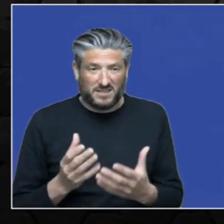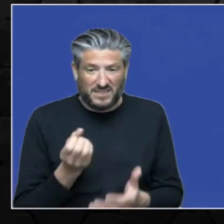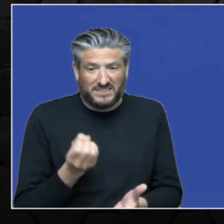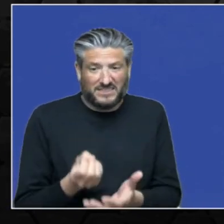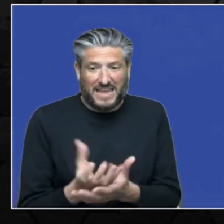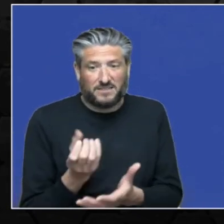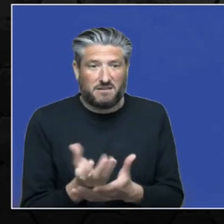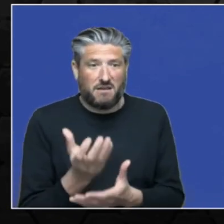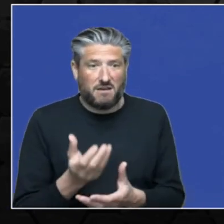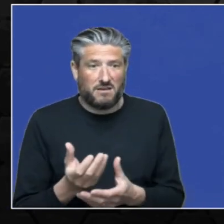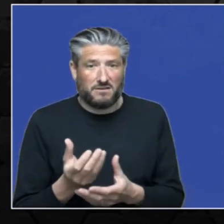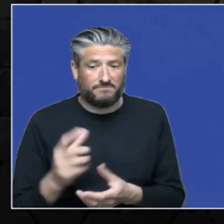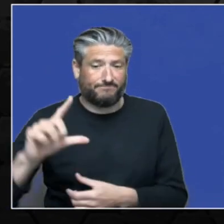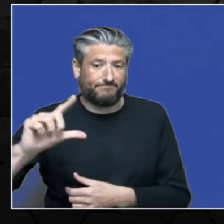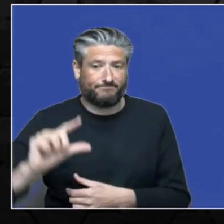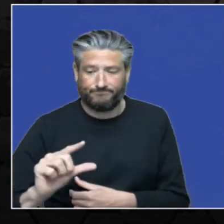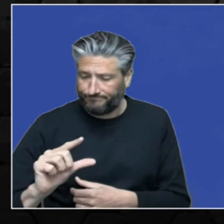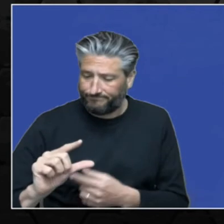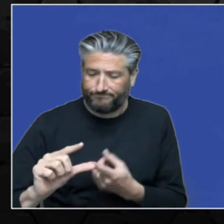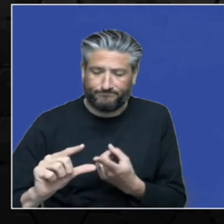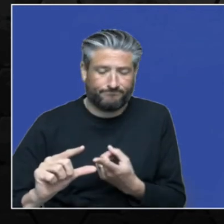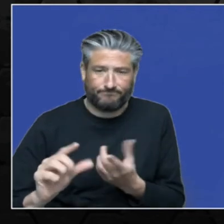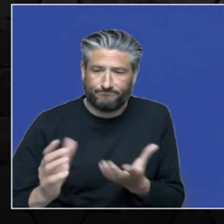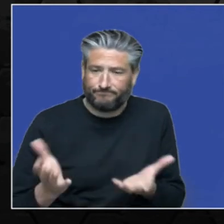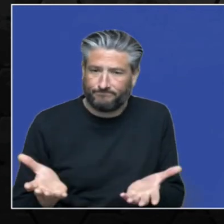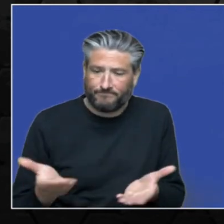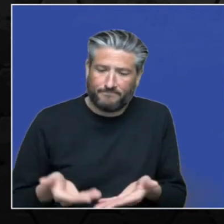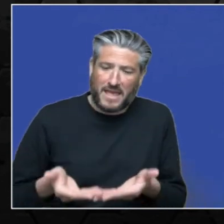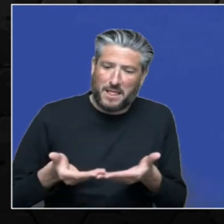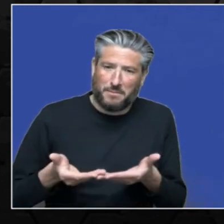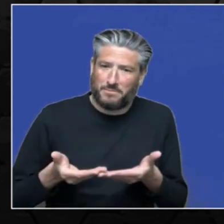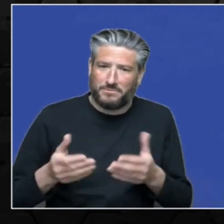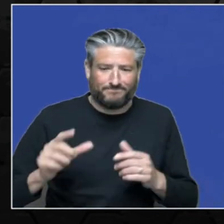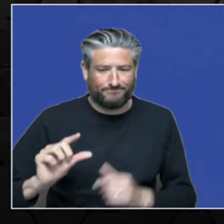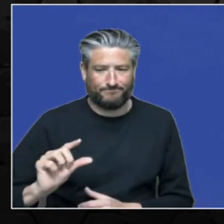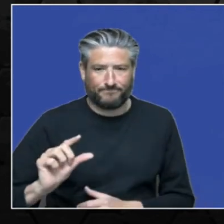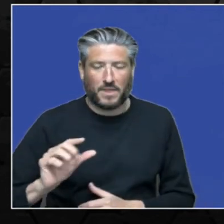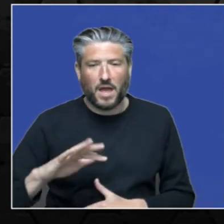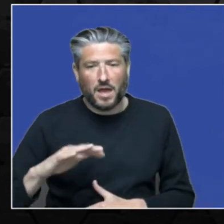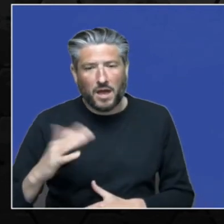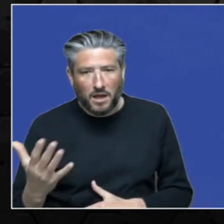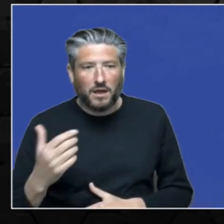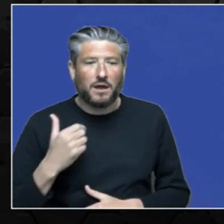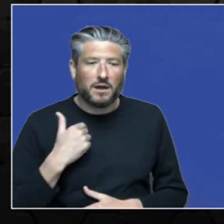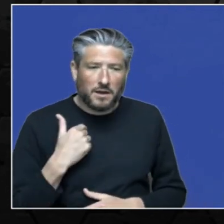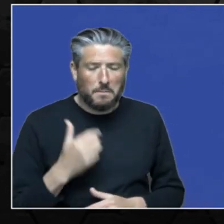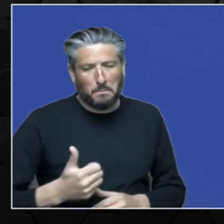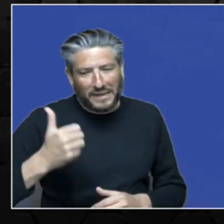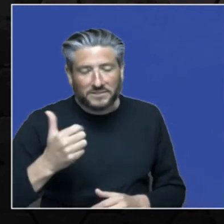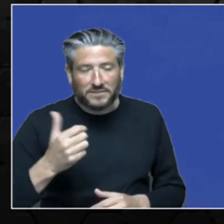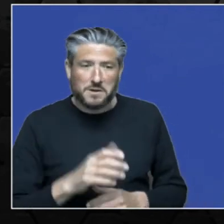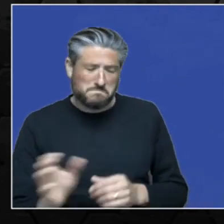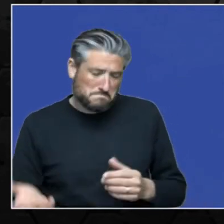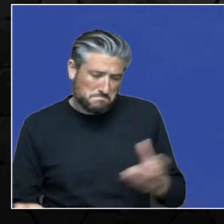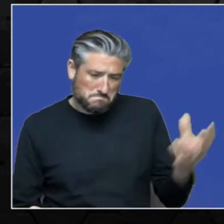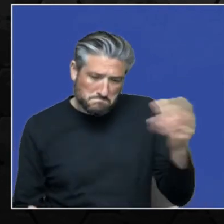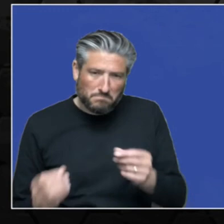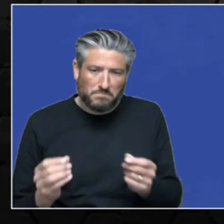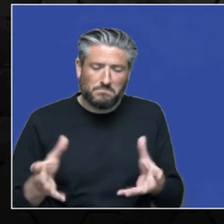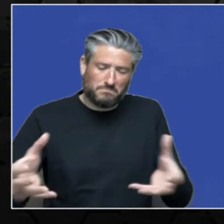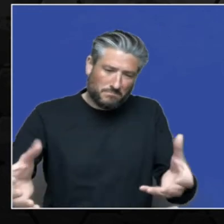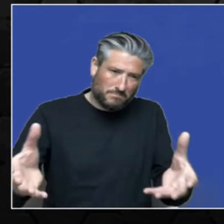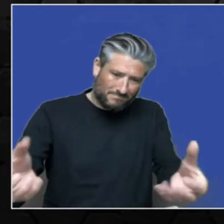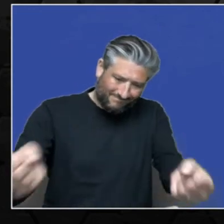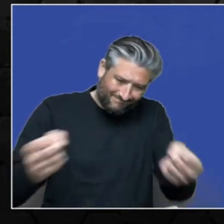So as we start running sentiment analysis on a larger amount of data, we get more data, and then this progresses